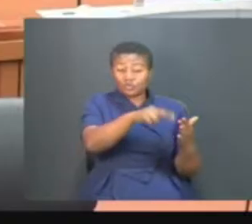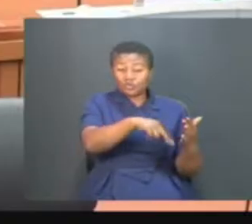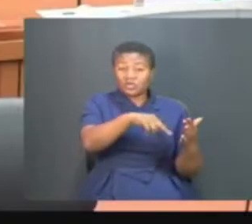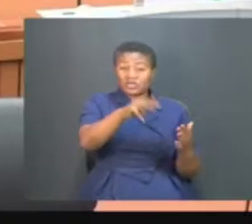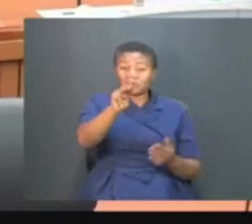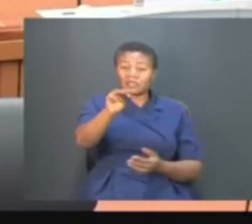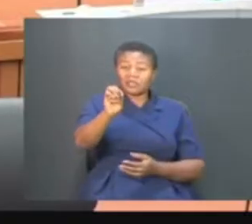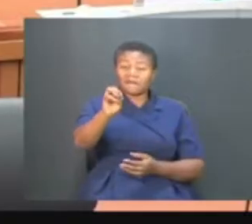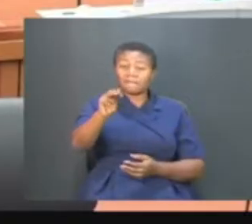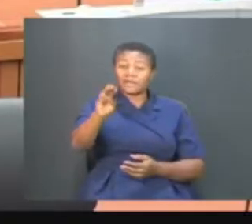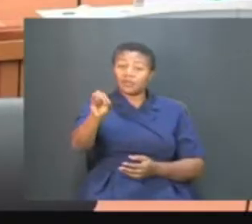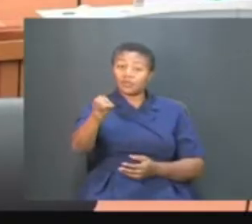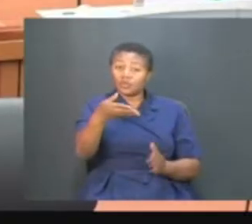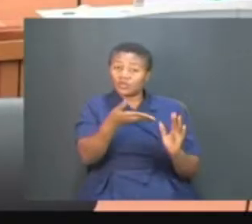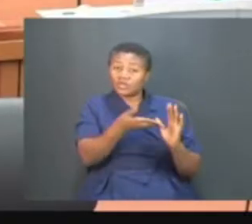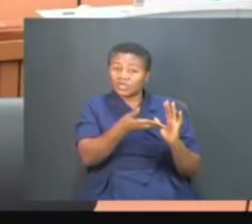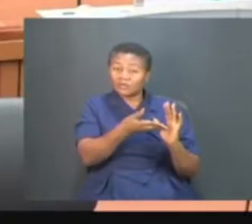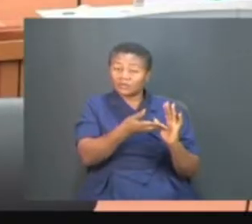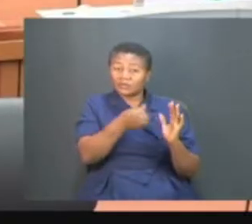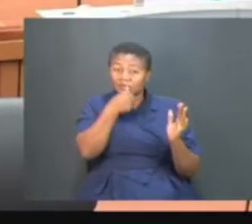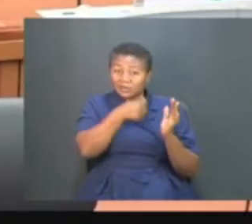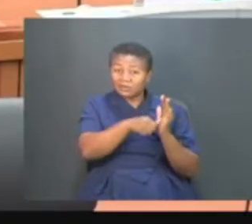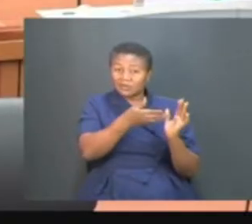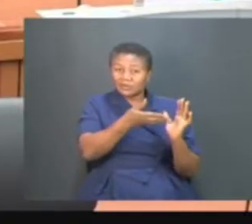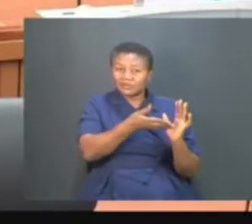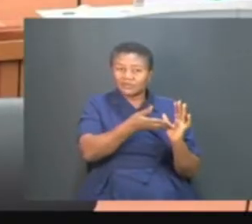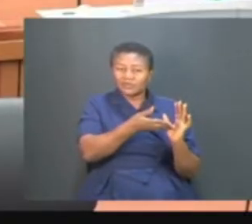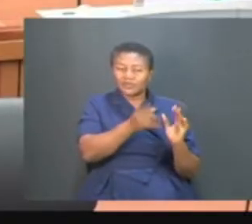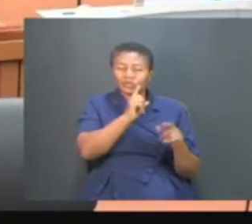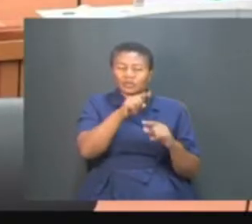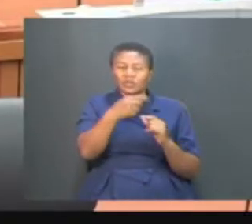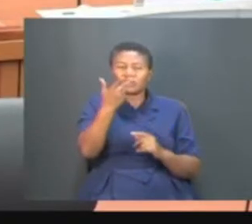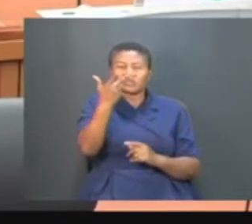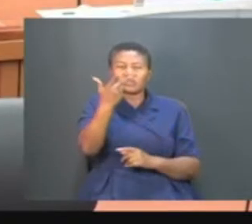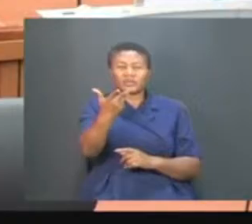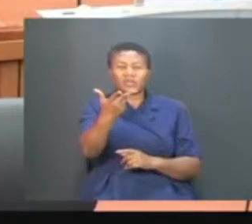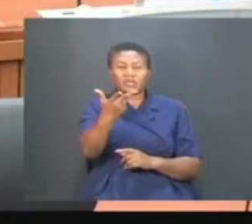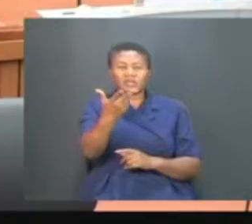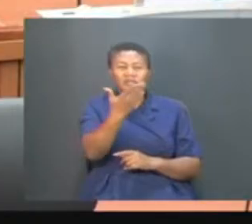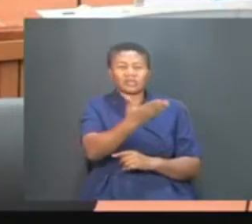Mr. Speaker, it talks about 3 pillars.